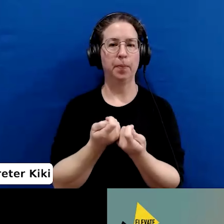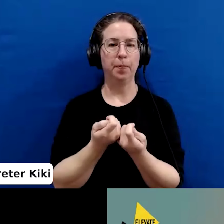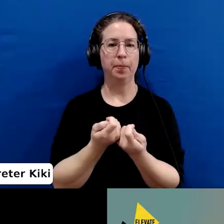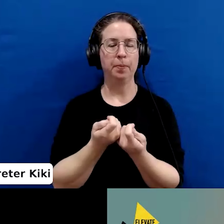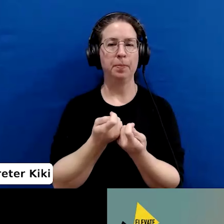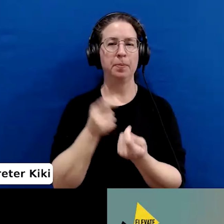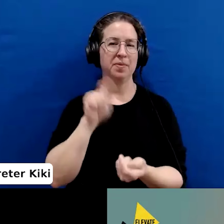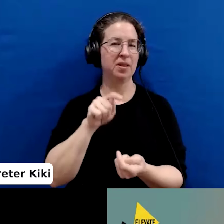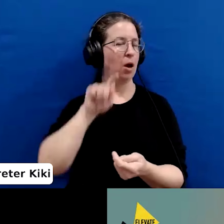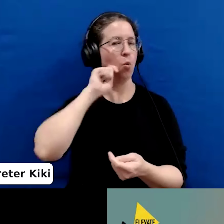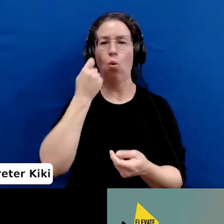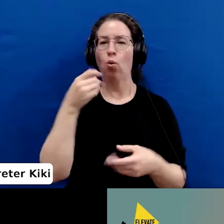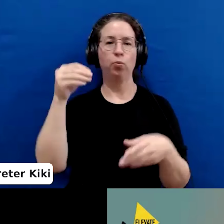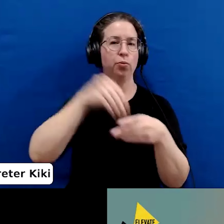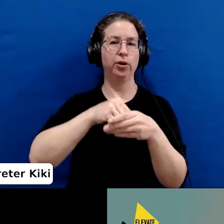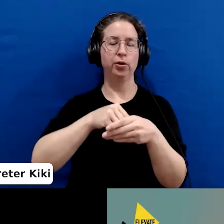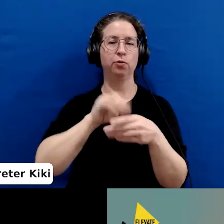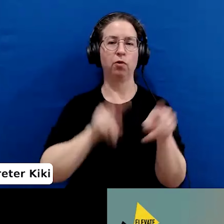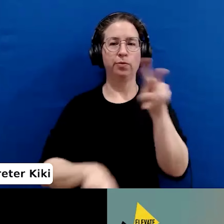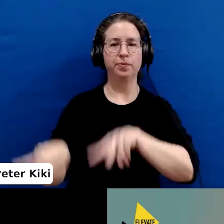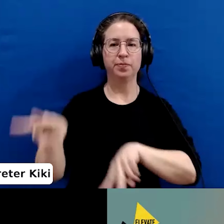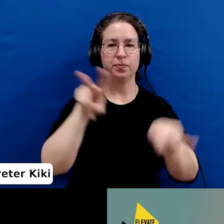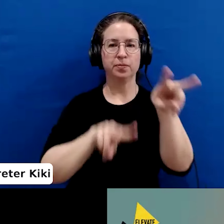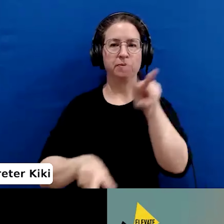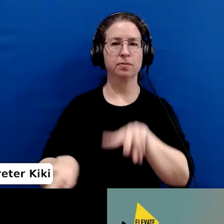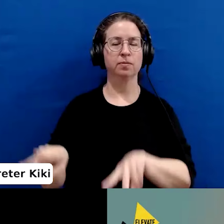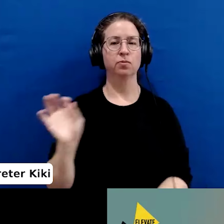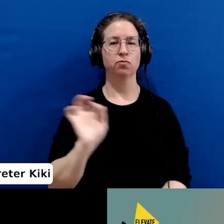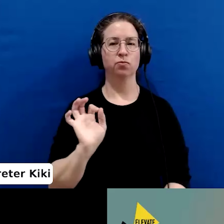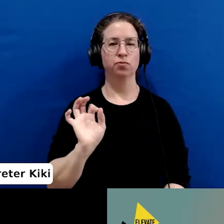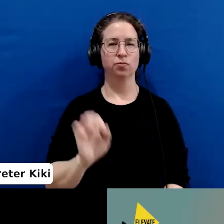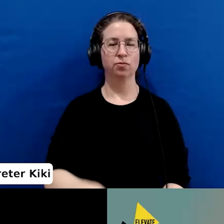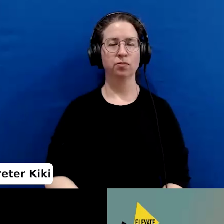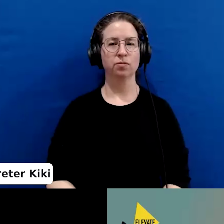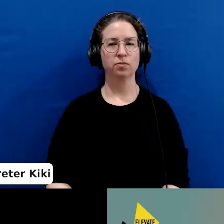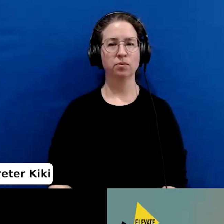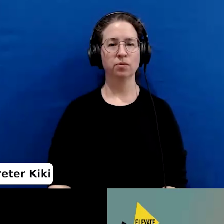shared with the assessors that will be looking at your application.